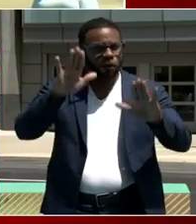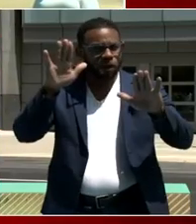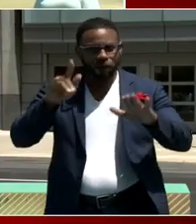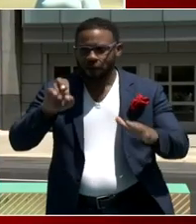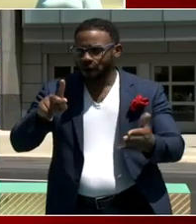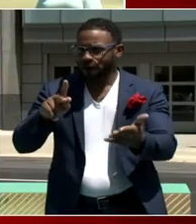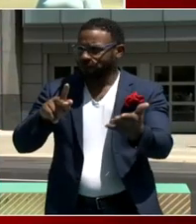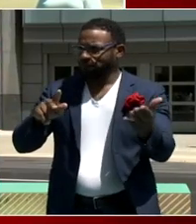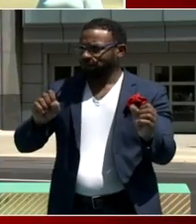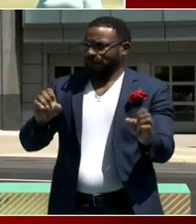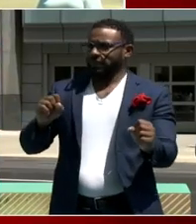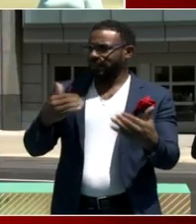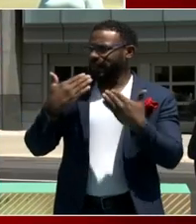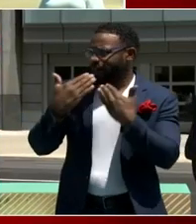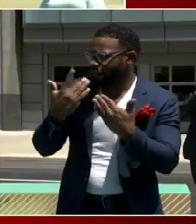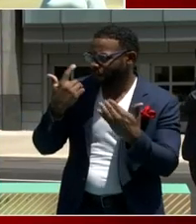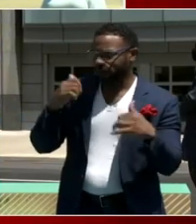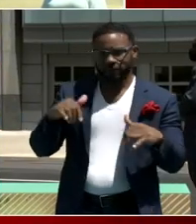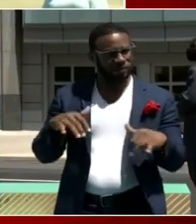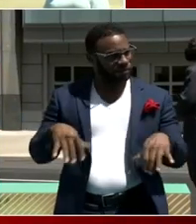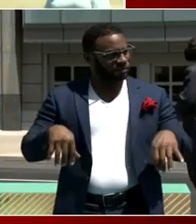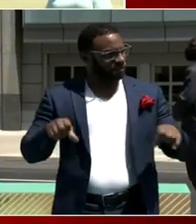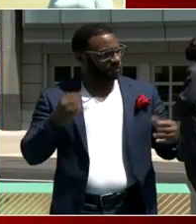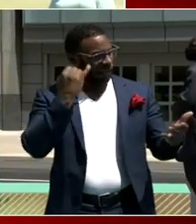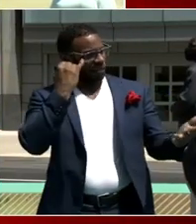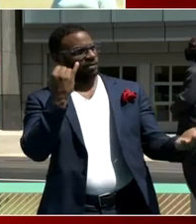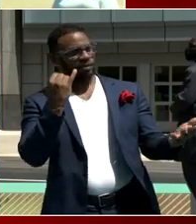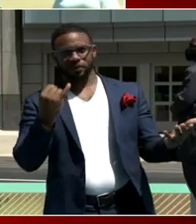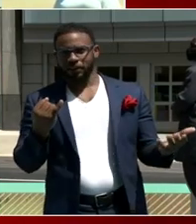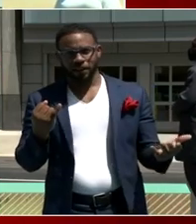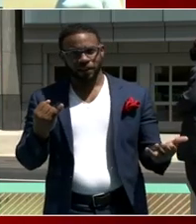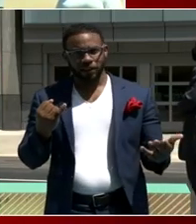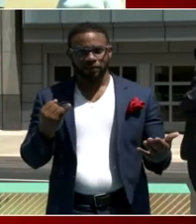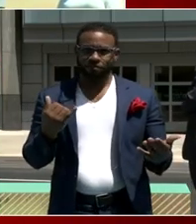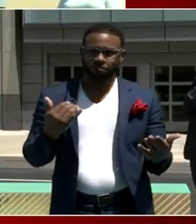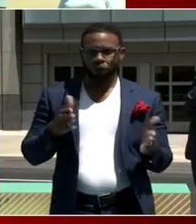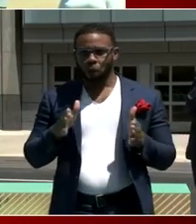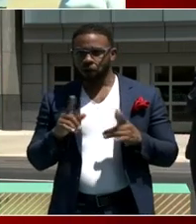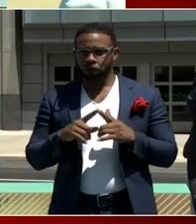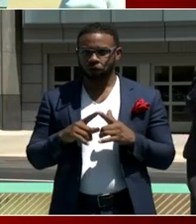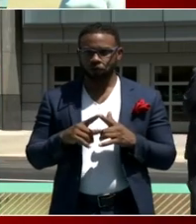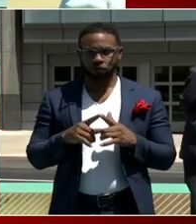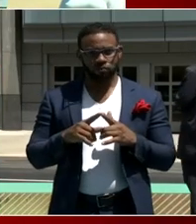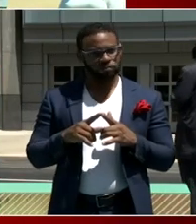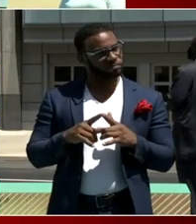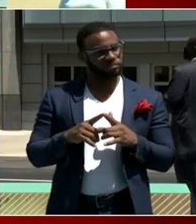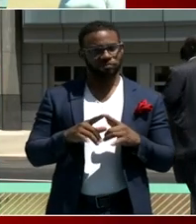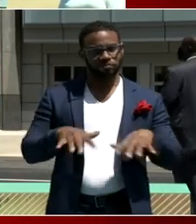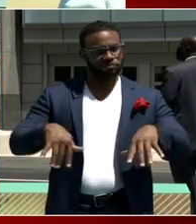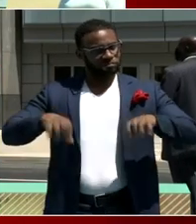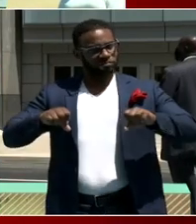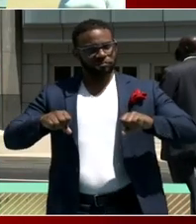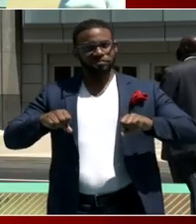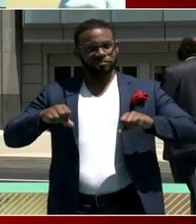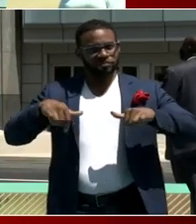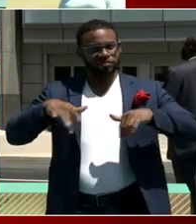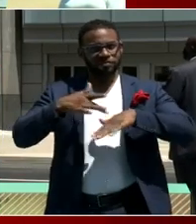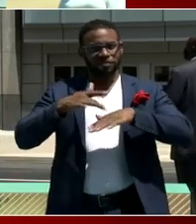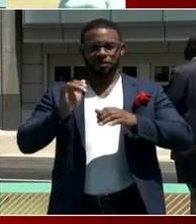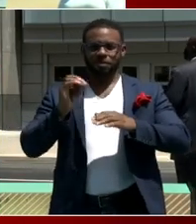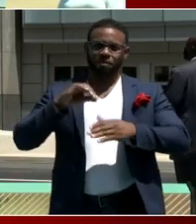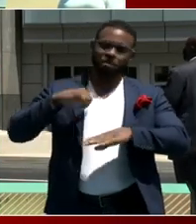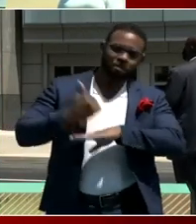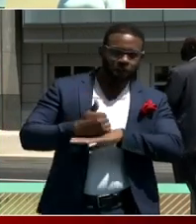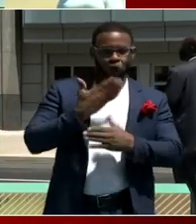park, Leona. Thank you for this idea, a way to reclaim some space and put it to